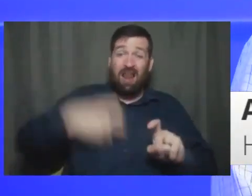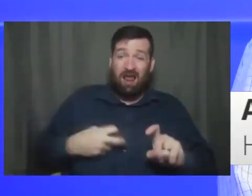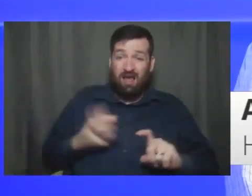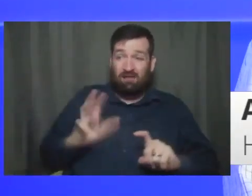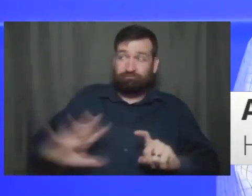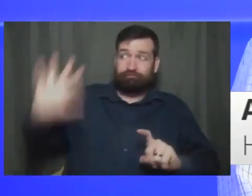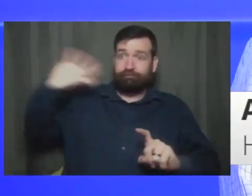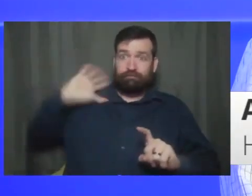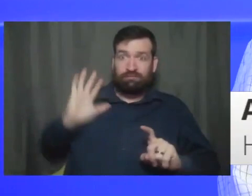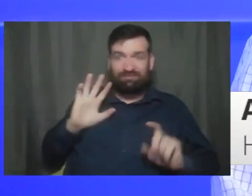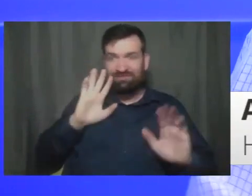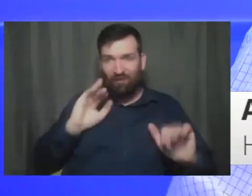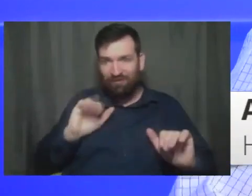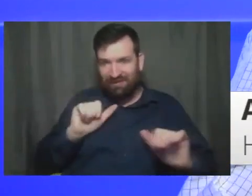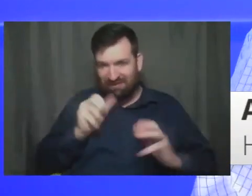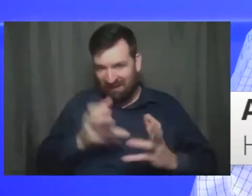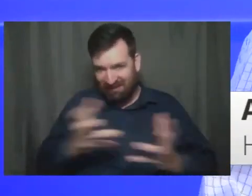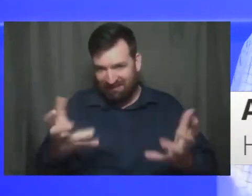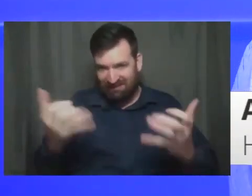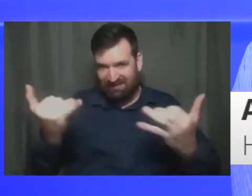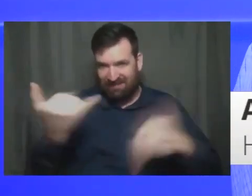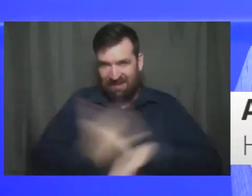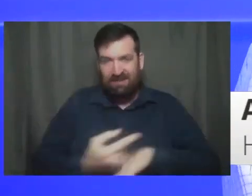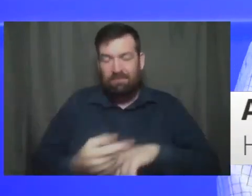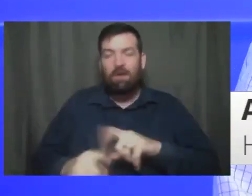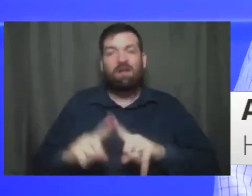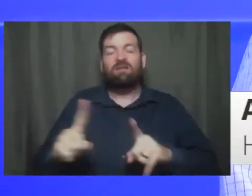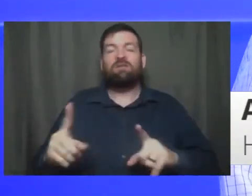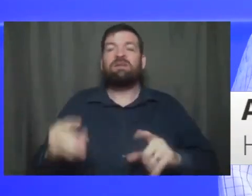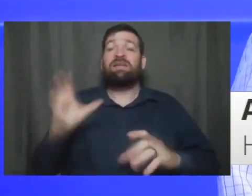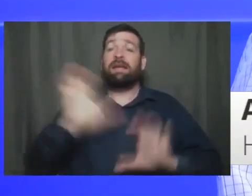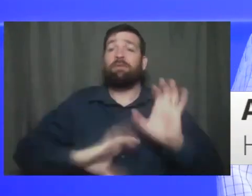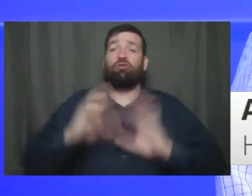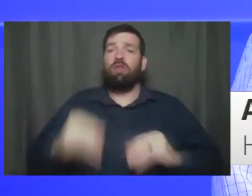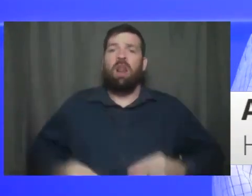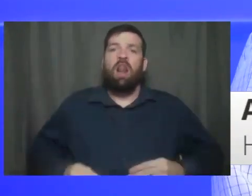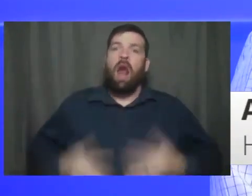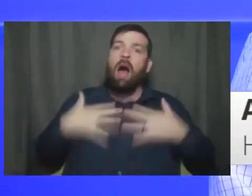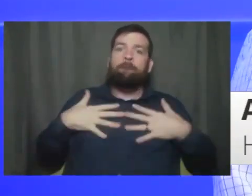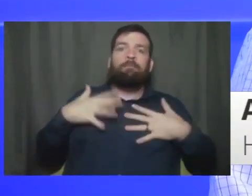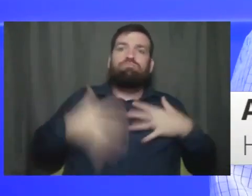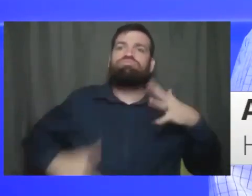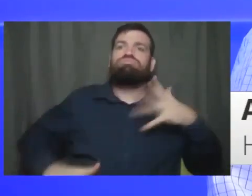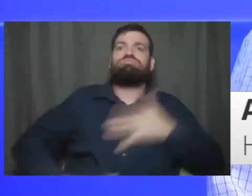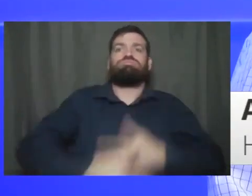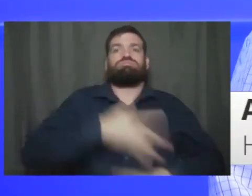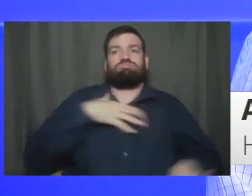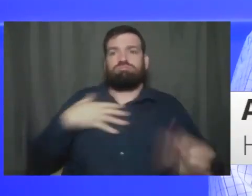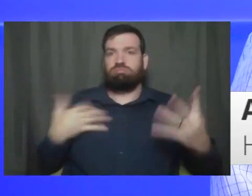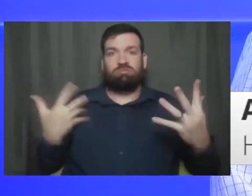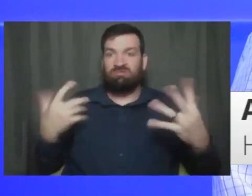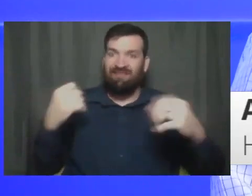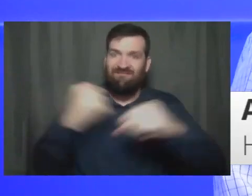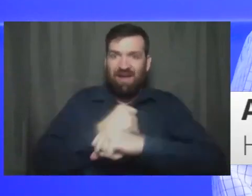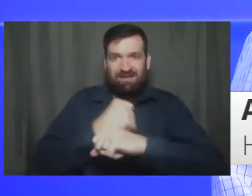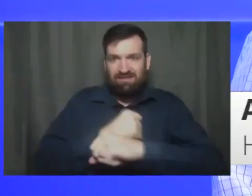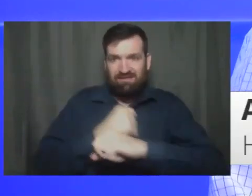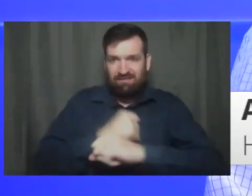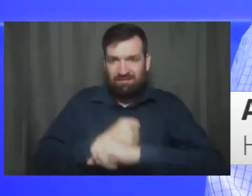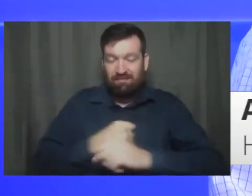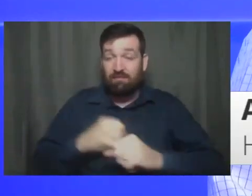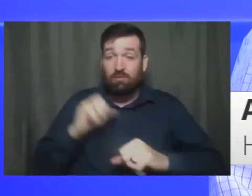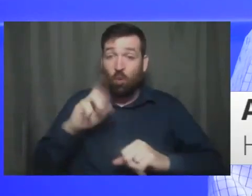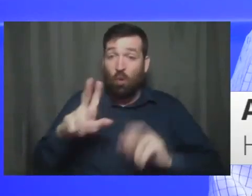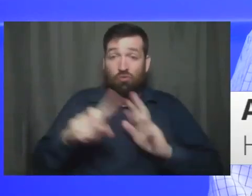not too much today, we're flooded with chemicals. So they amp us up to be able to fight off the lion, right? Or to run away, to